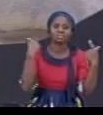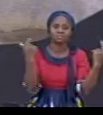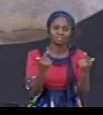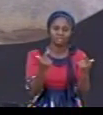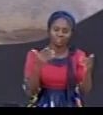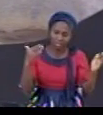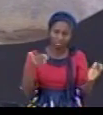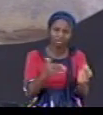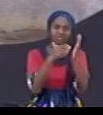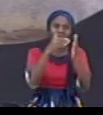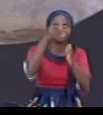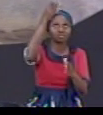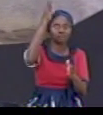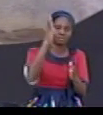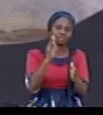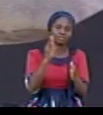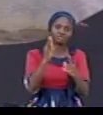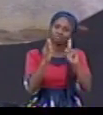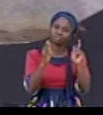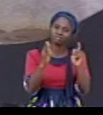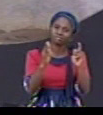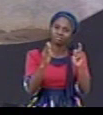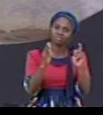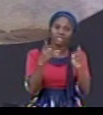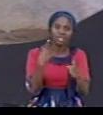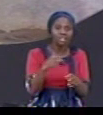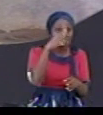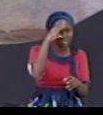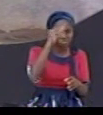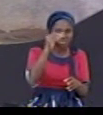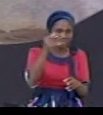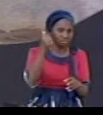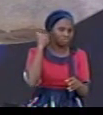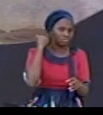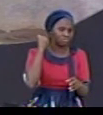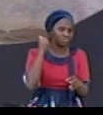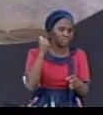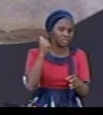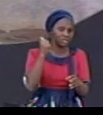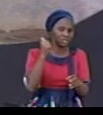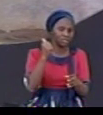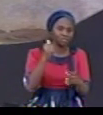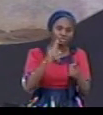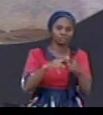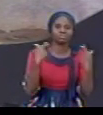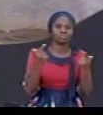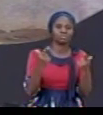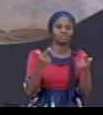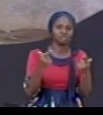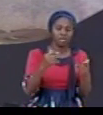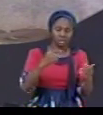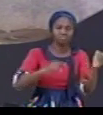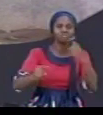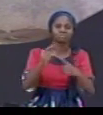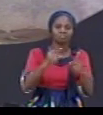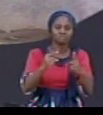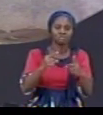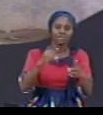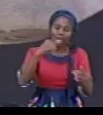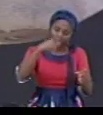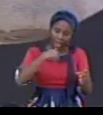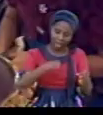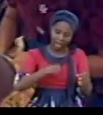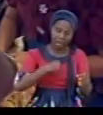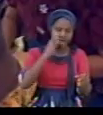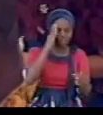sin against God? The man will not sin. I will not sin. I said, you will